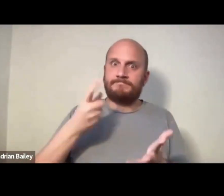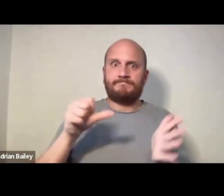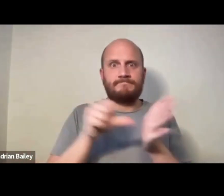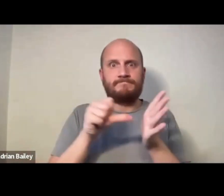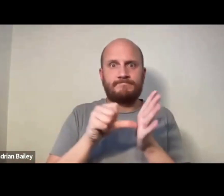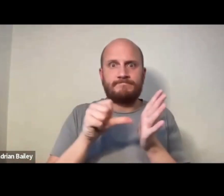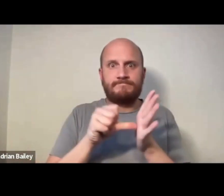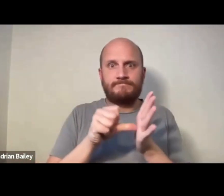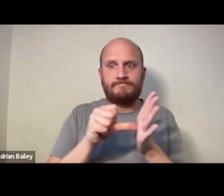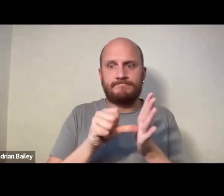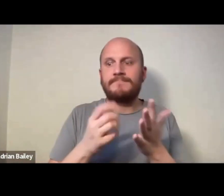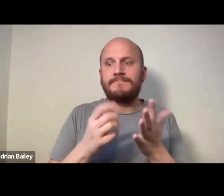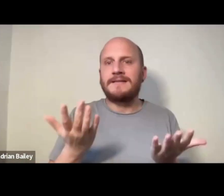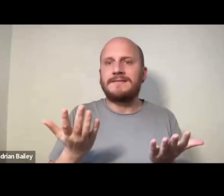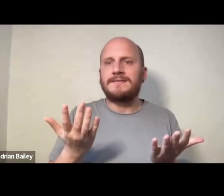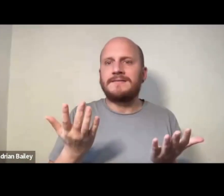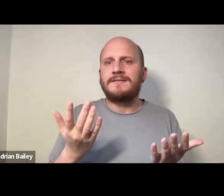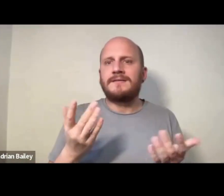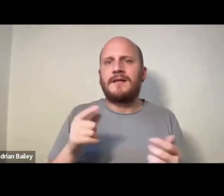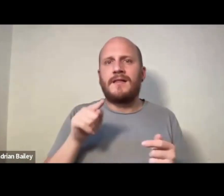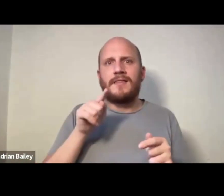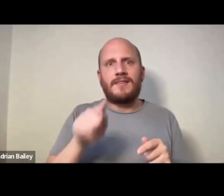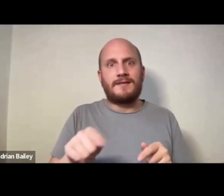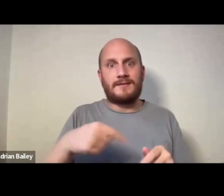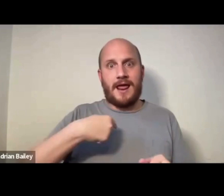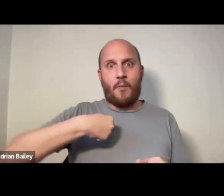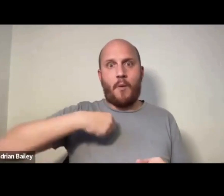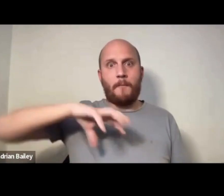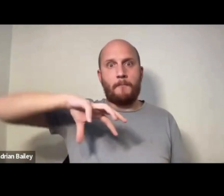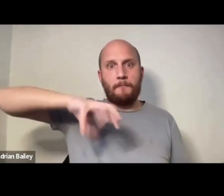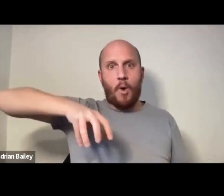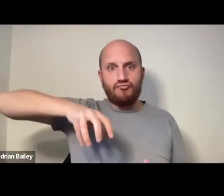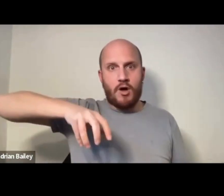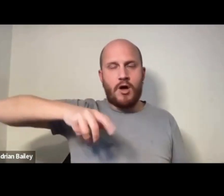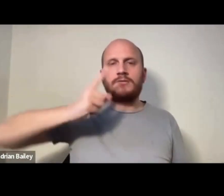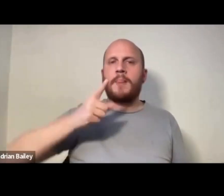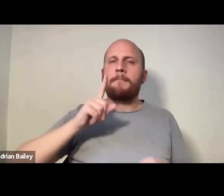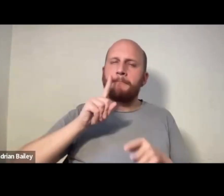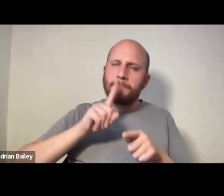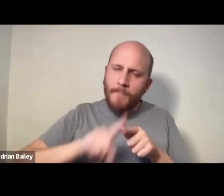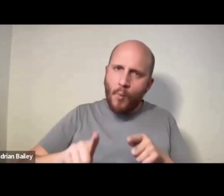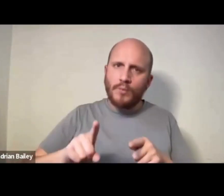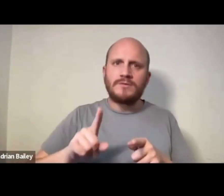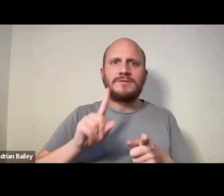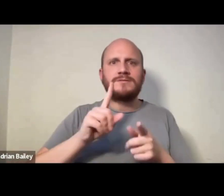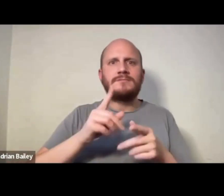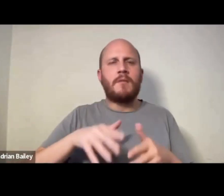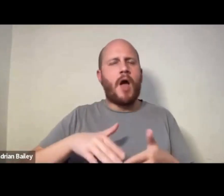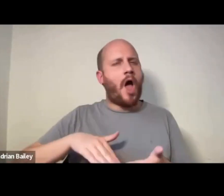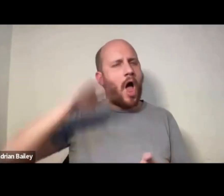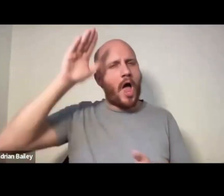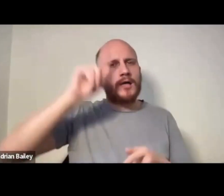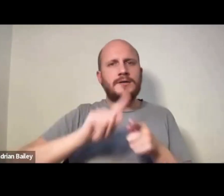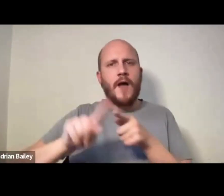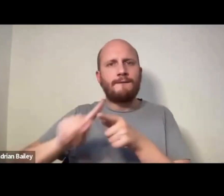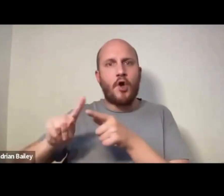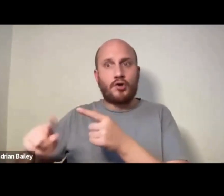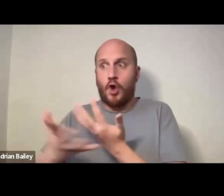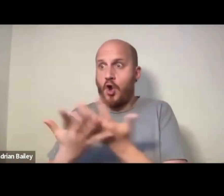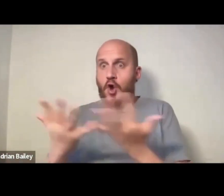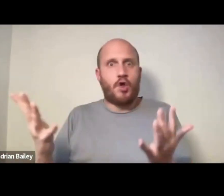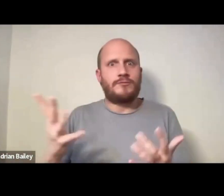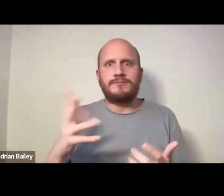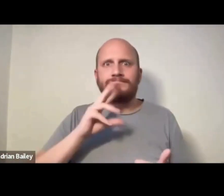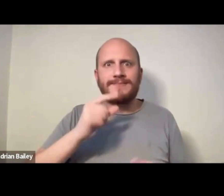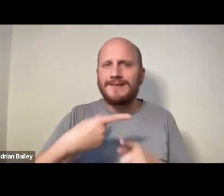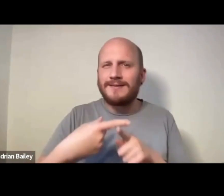borough is that it's the most diverse borough in the UK. So we have a lot of people who don't speak English. And so often when we come out with our surveys in English,